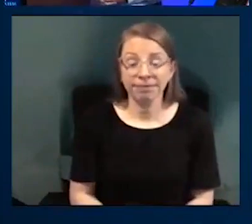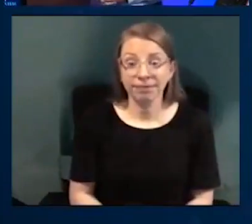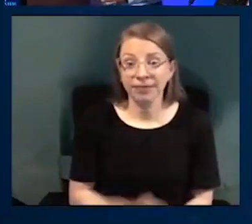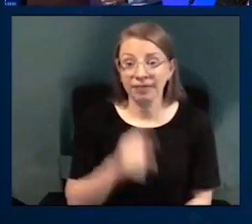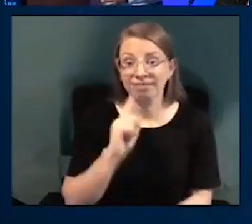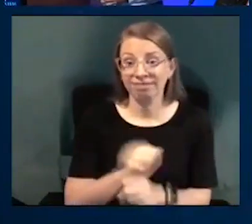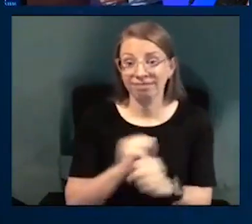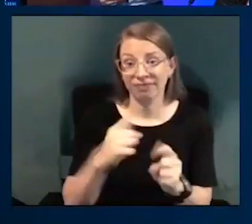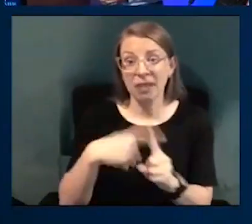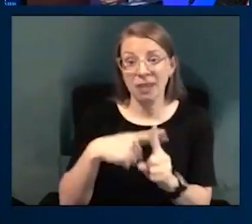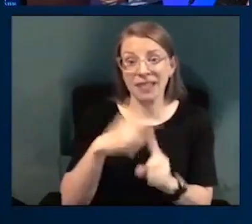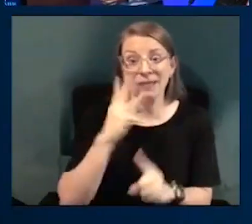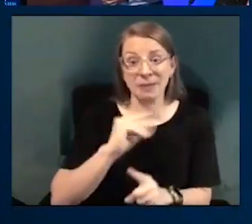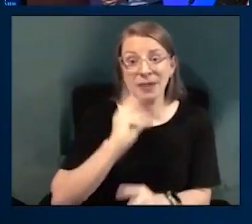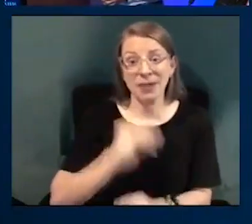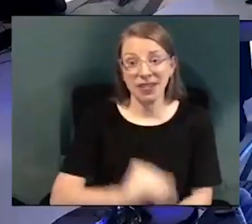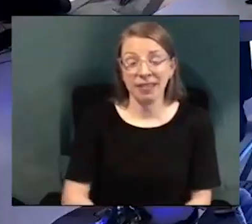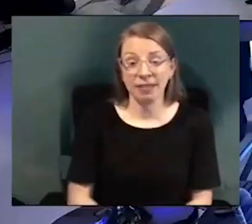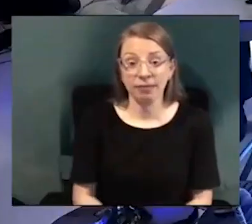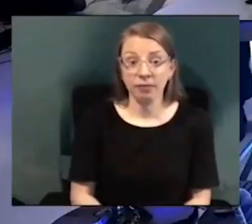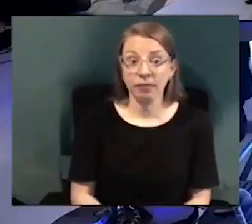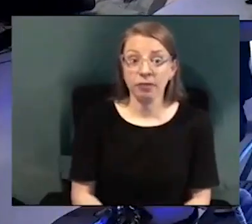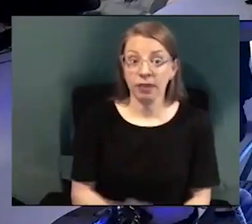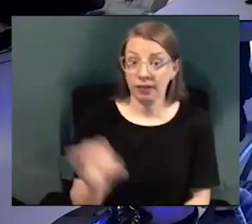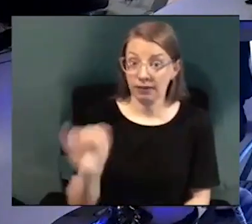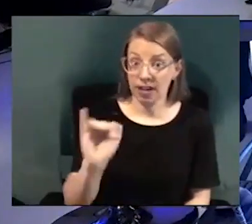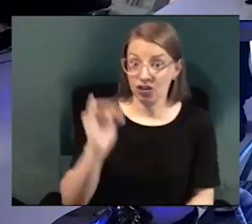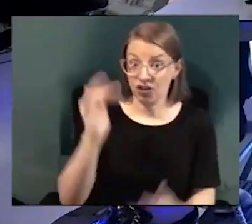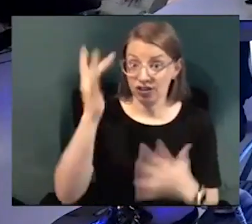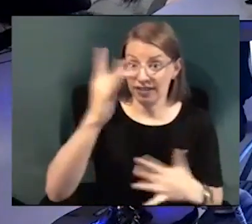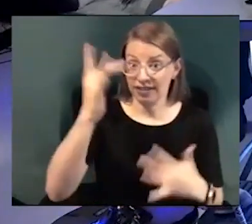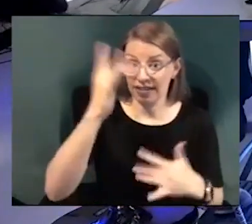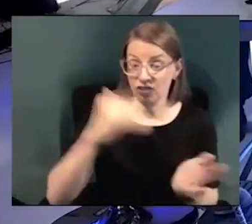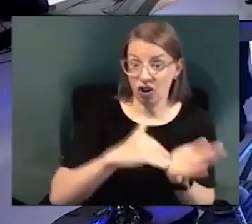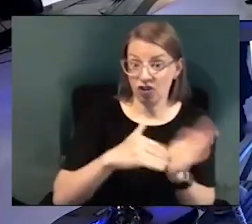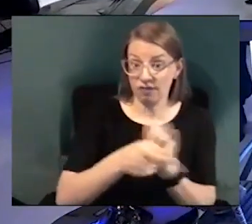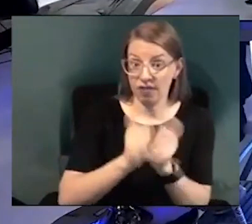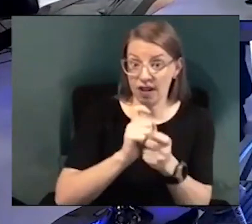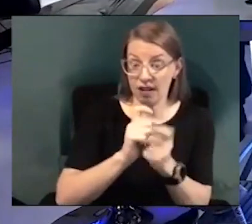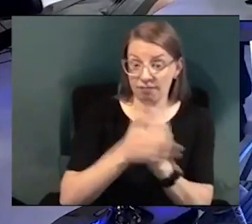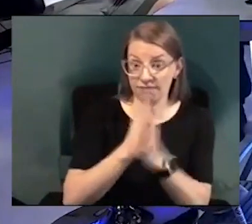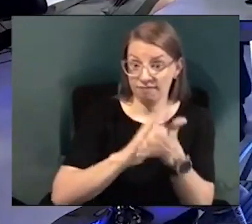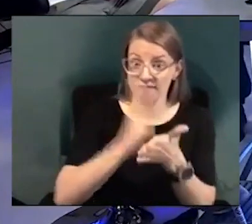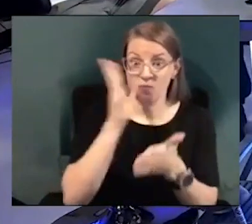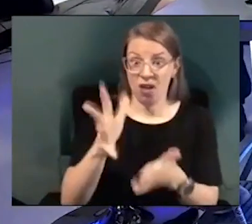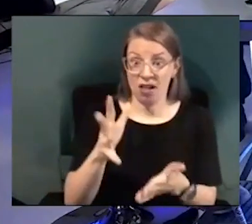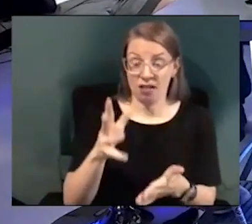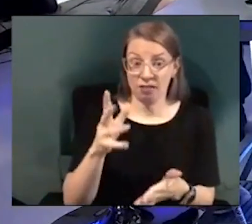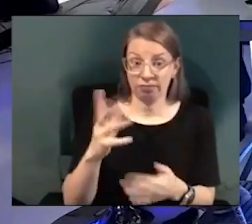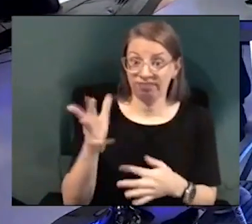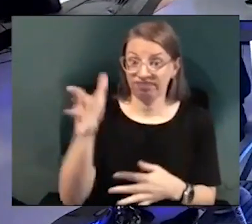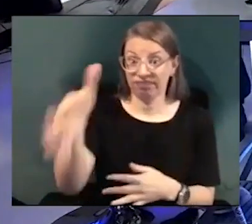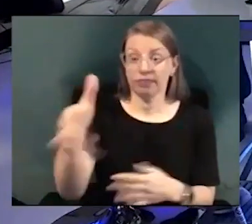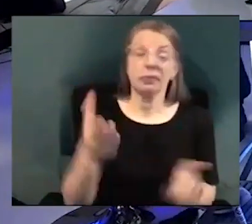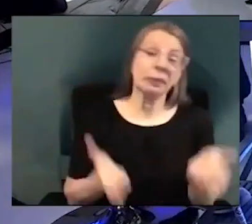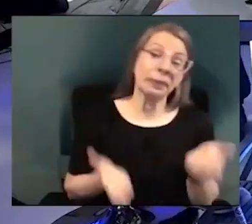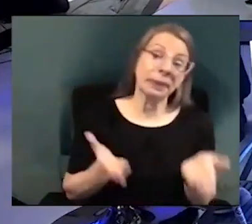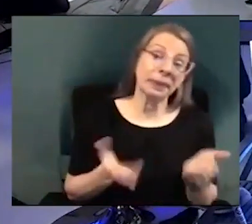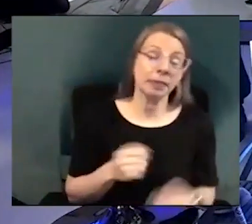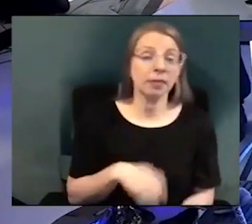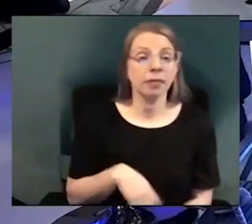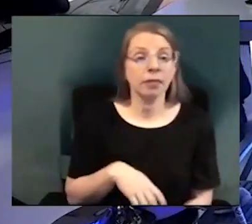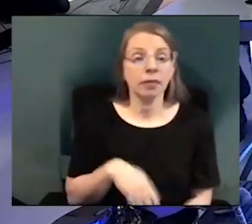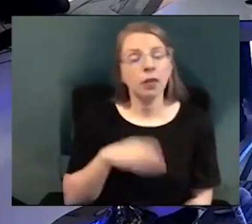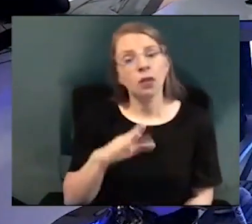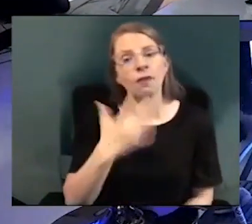Great. So, are you going to be another infectious disease doctor someday, do you think? Maybe. That'd be pretty cool. All right, I want to say thank you. Do you like, what's your favorite